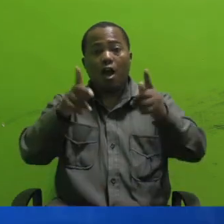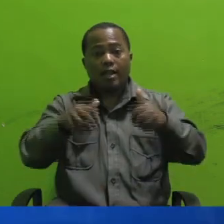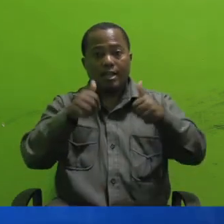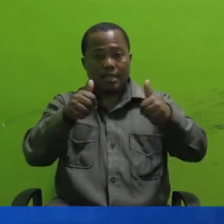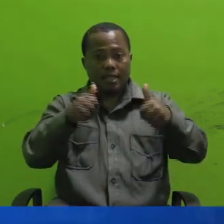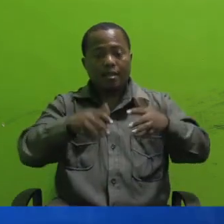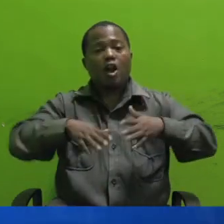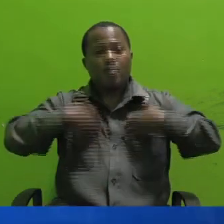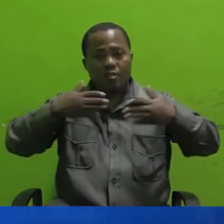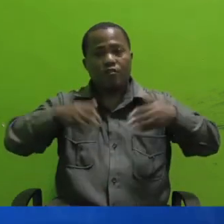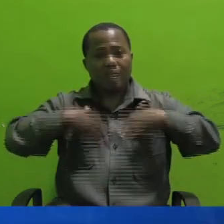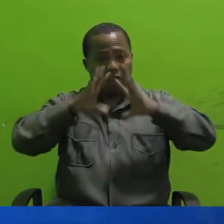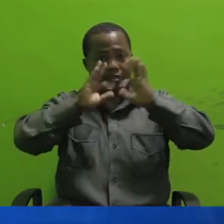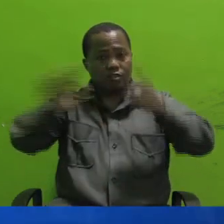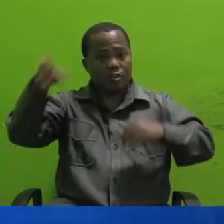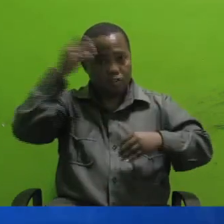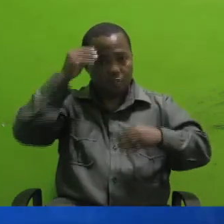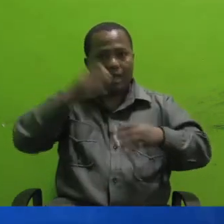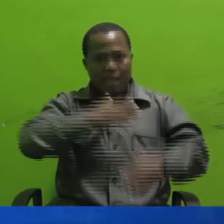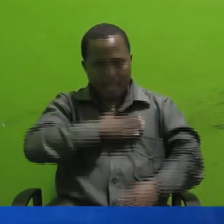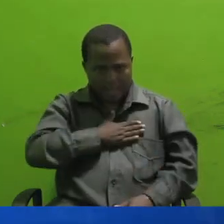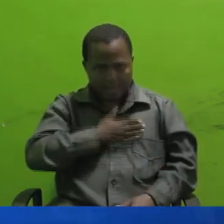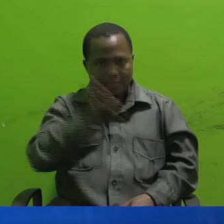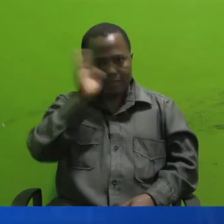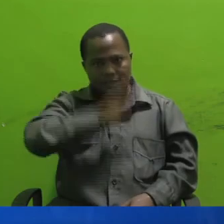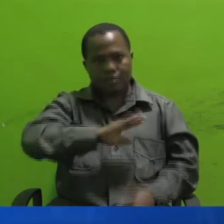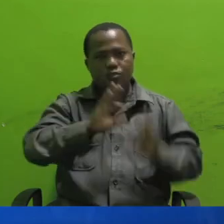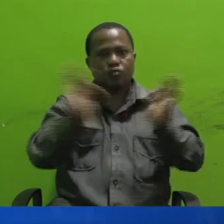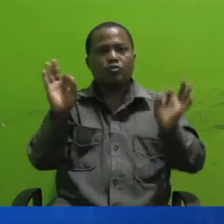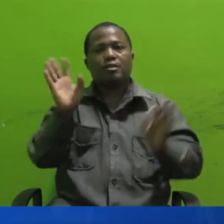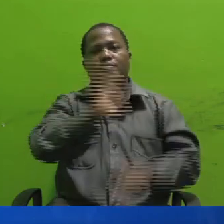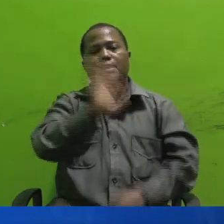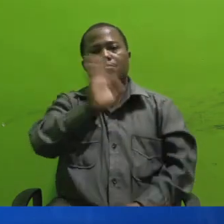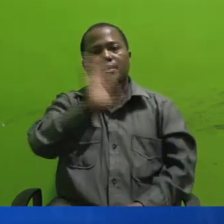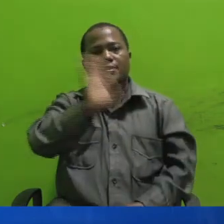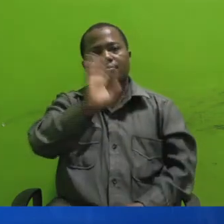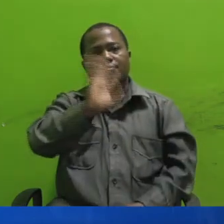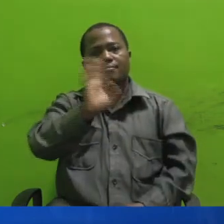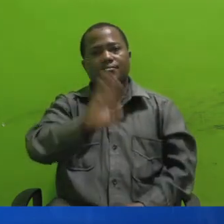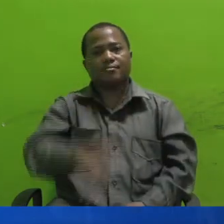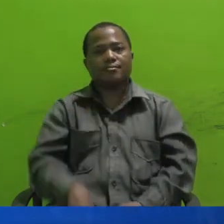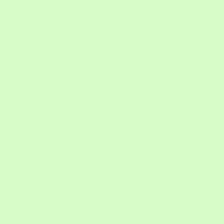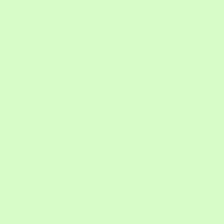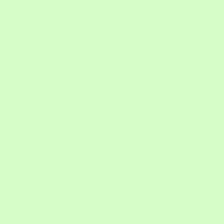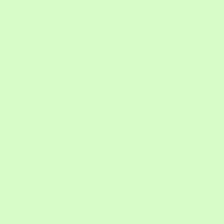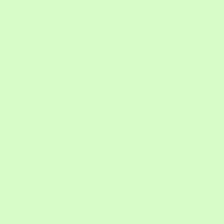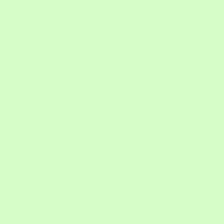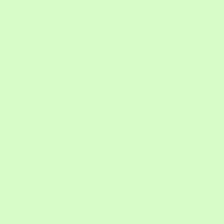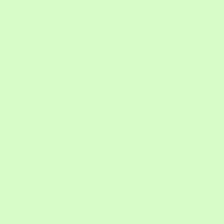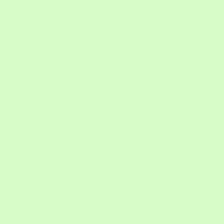Hope you enjoyed very well the lesson. Thank you and have a good day. Bye-bye.